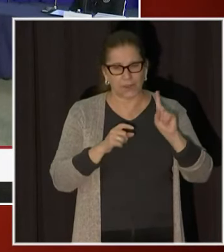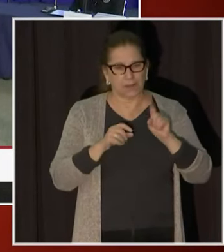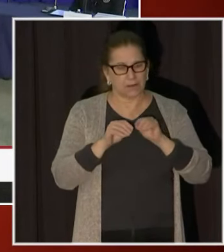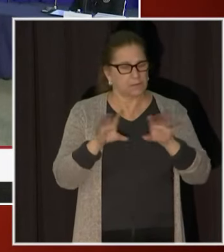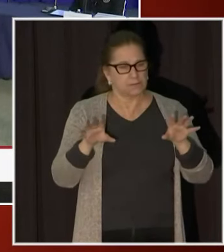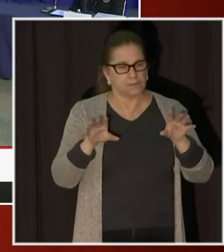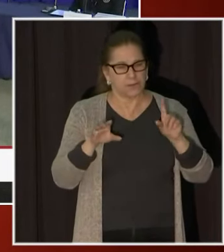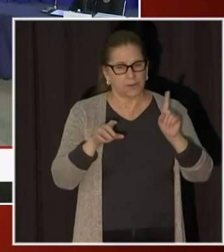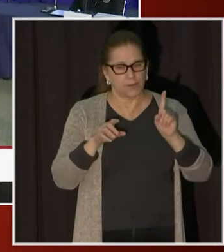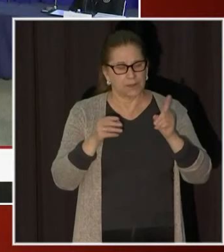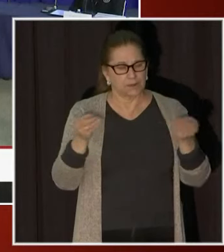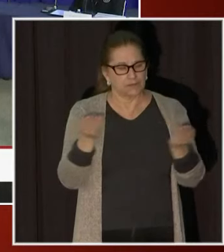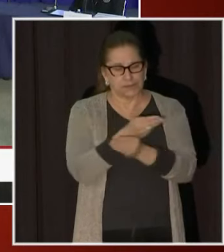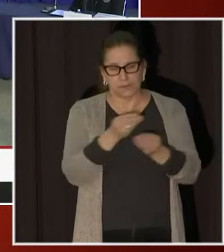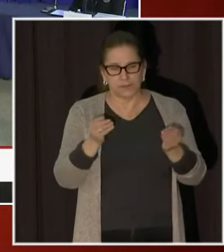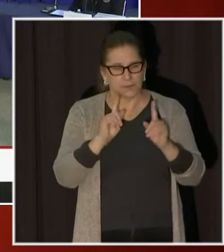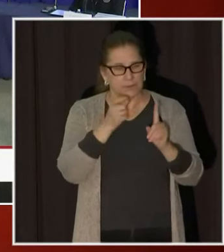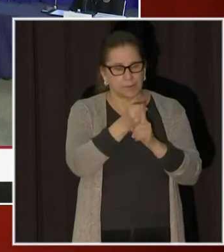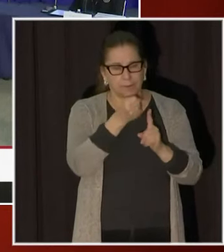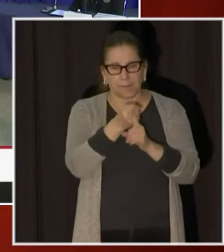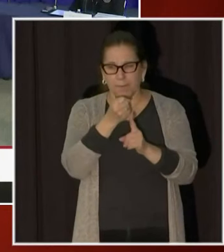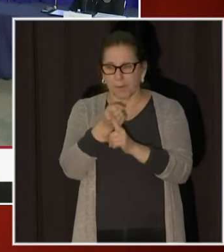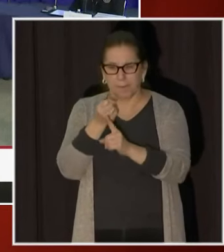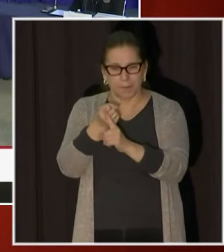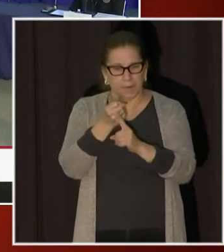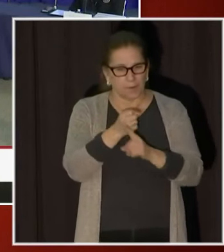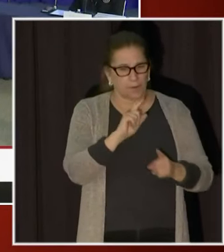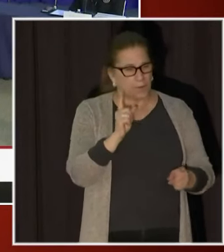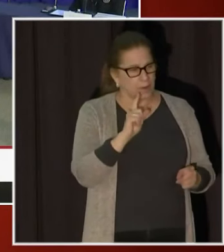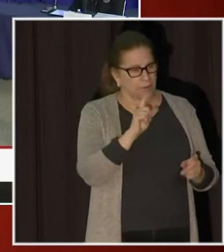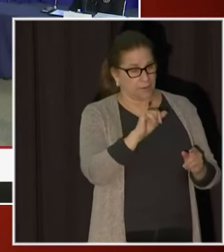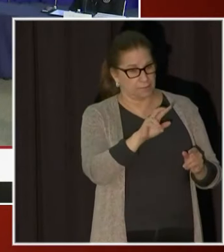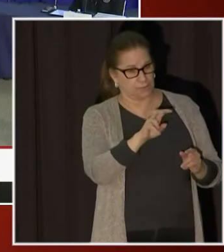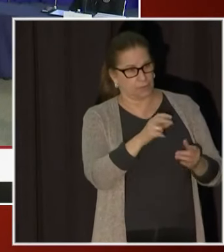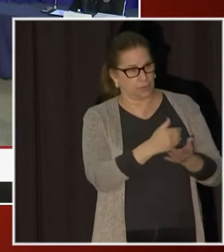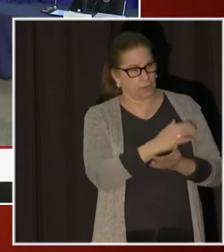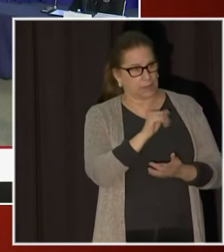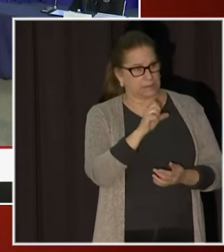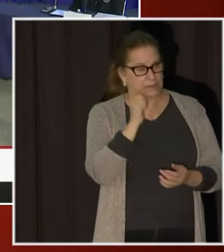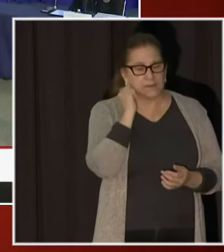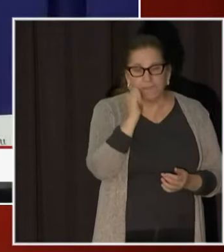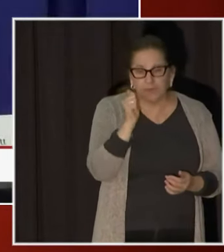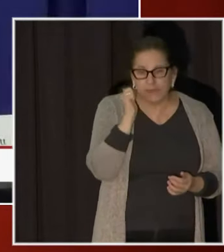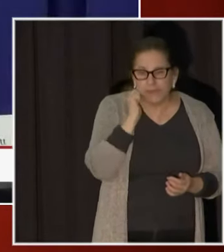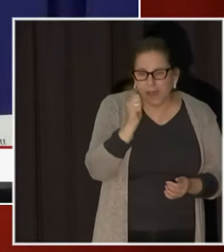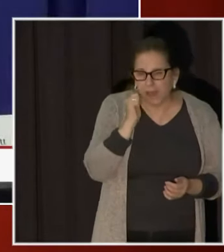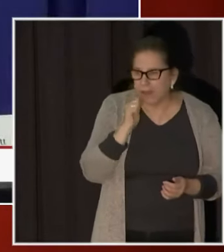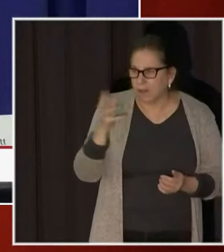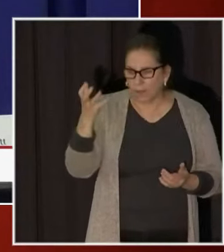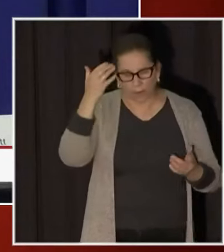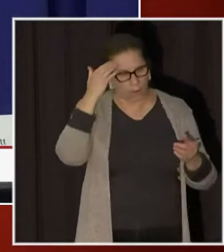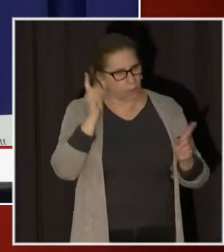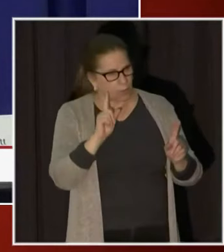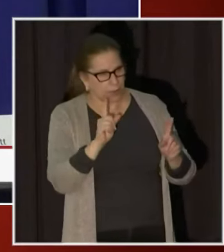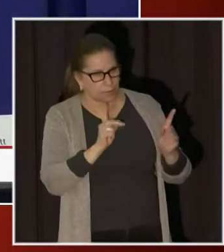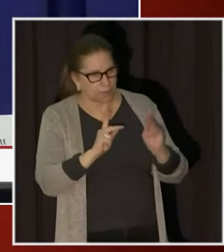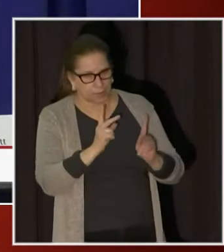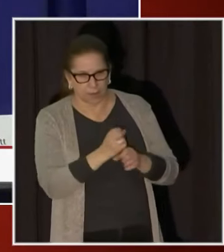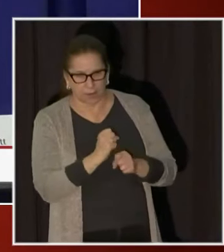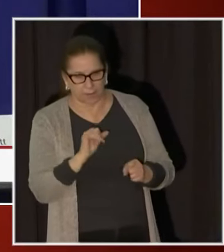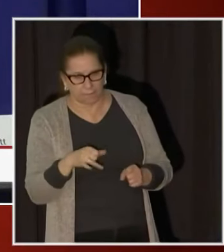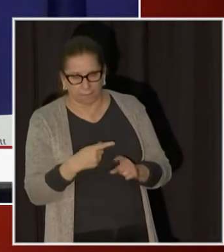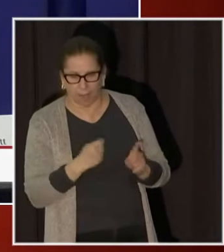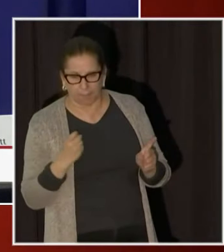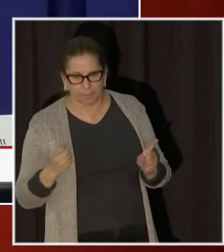workplace settings? Are you able to share more information about that? So we do know that we have cases in